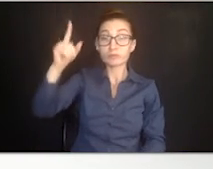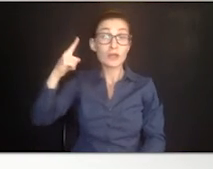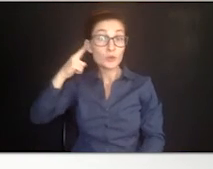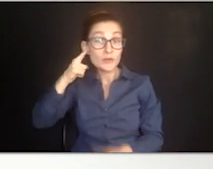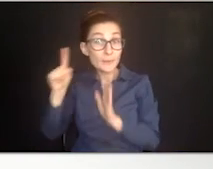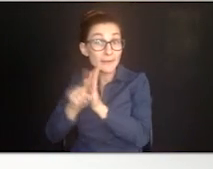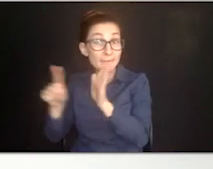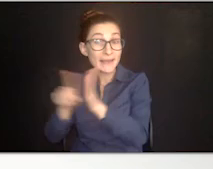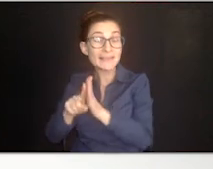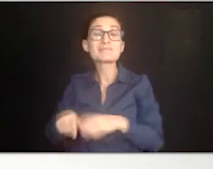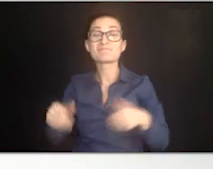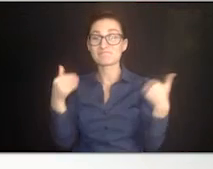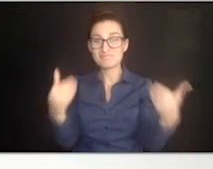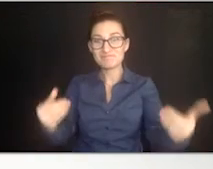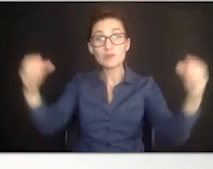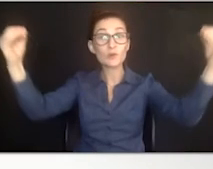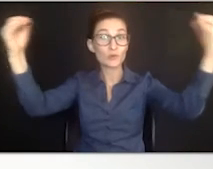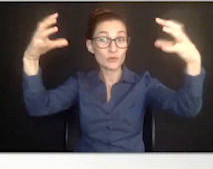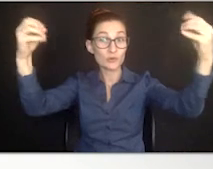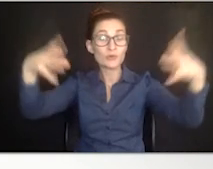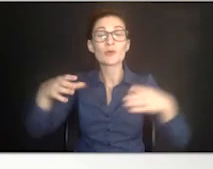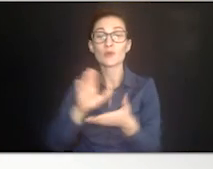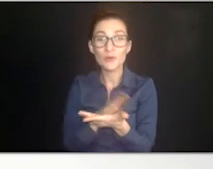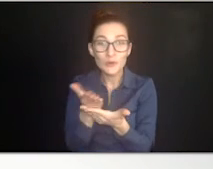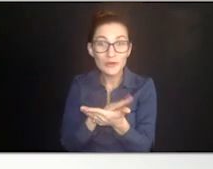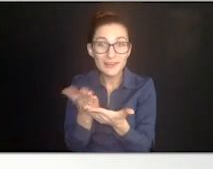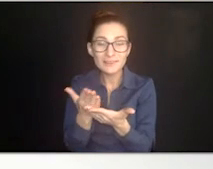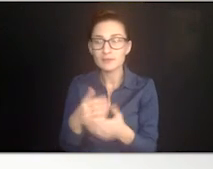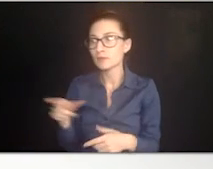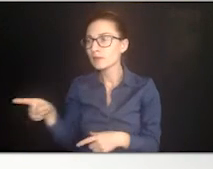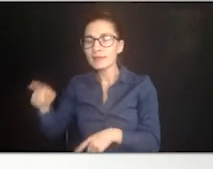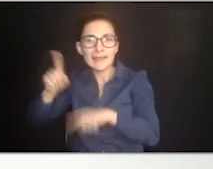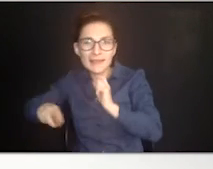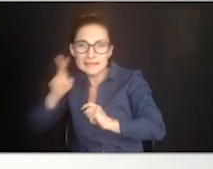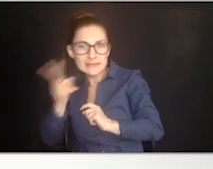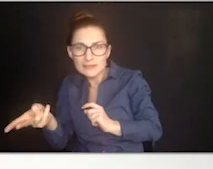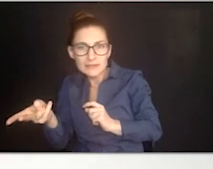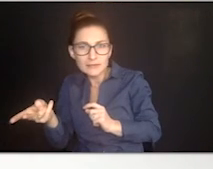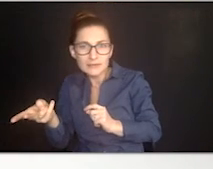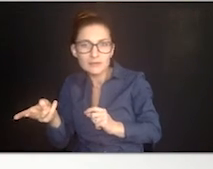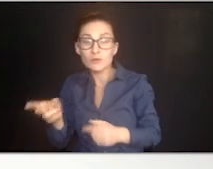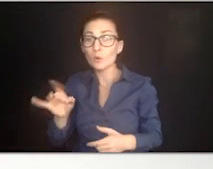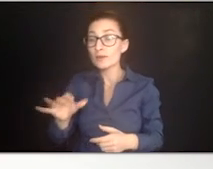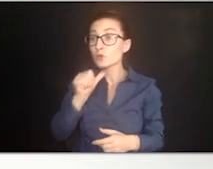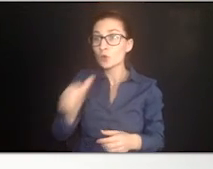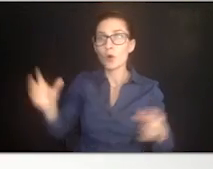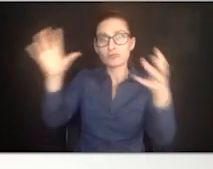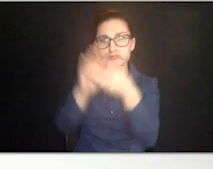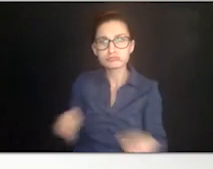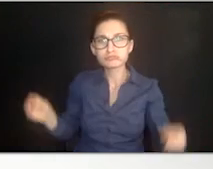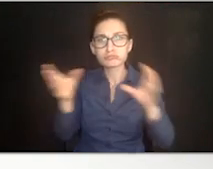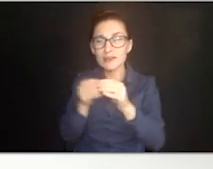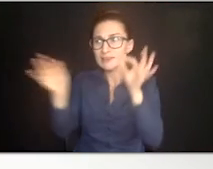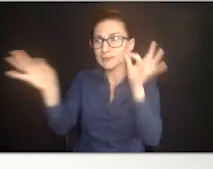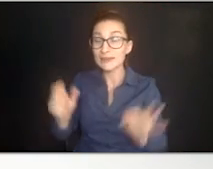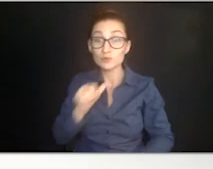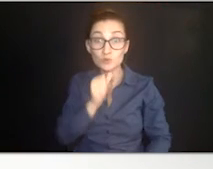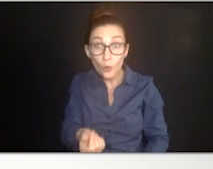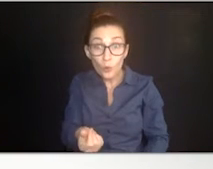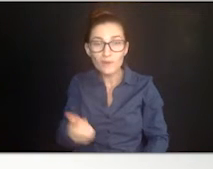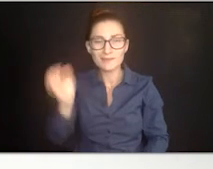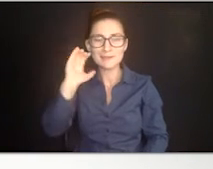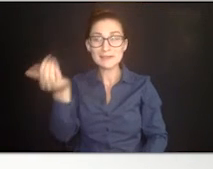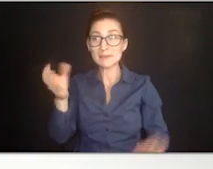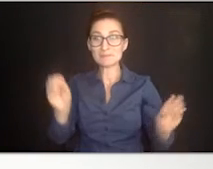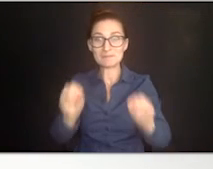cooking it. They can't see any of that done. So if you don't narrate that for them, we call them kind of the magical